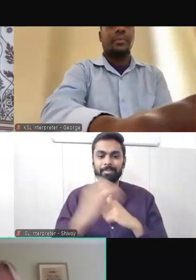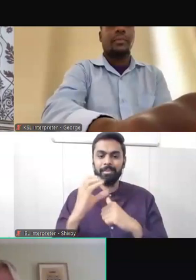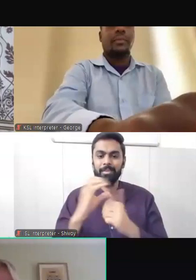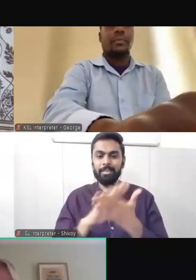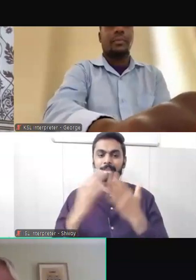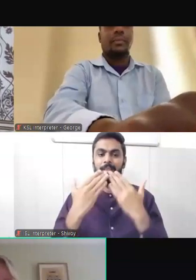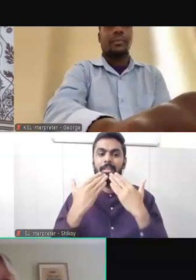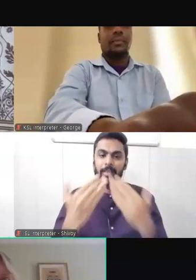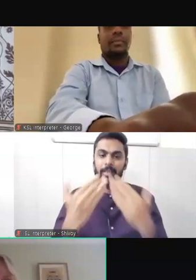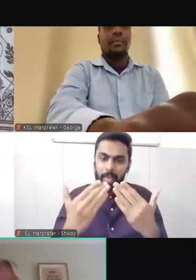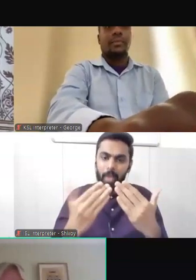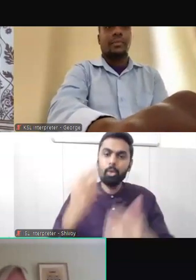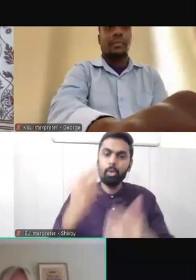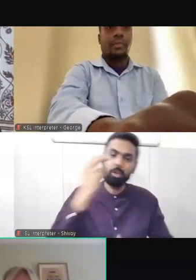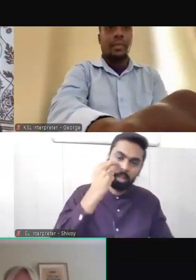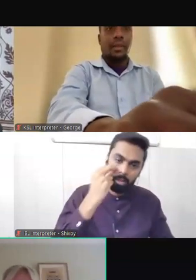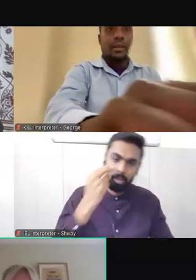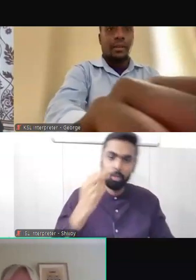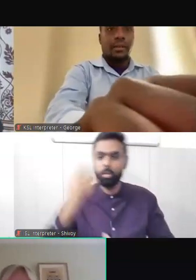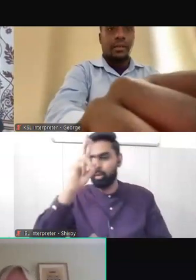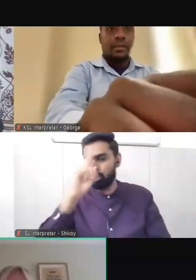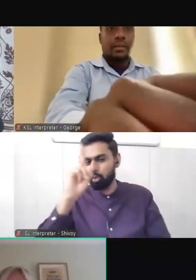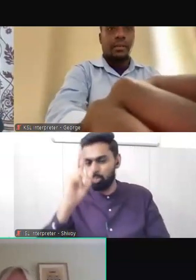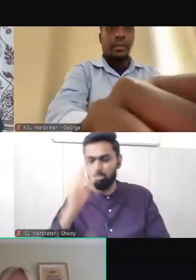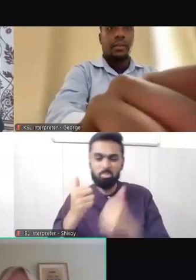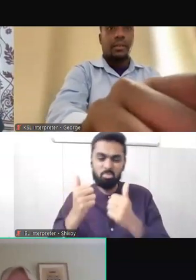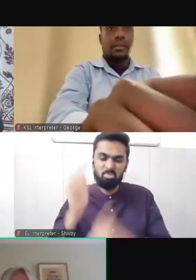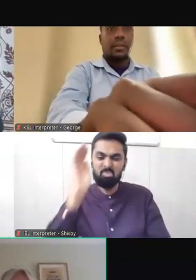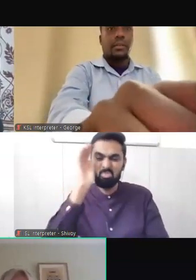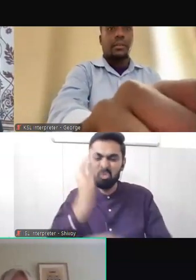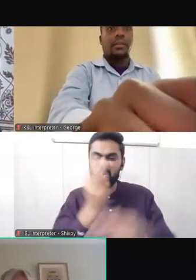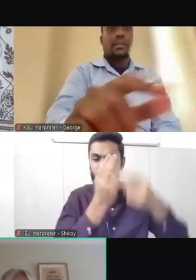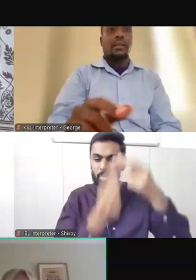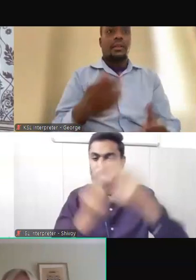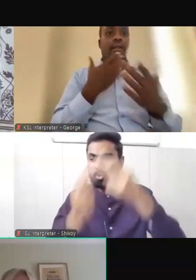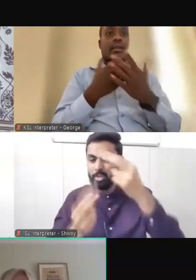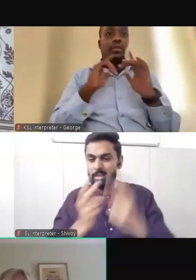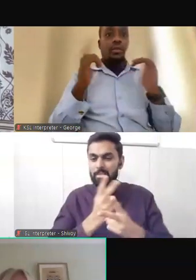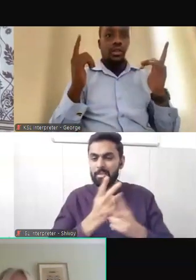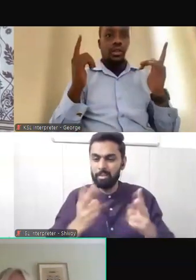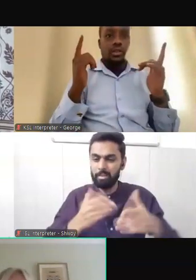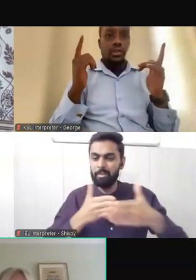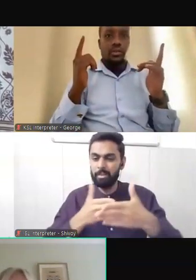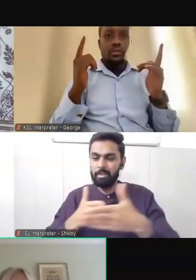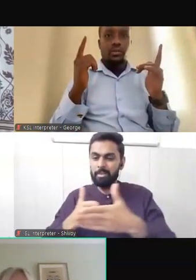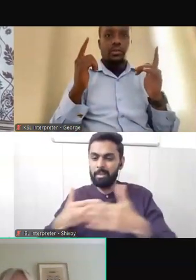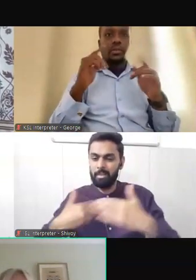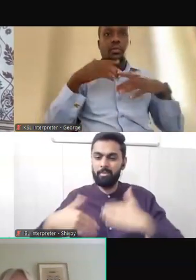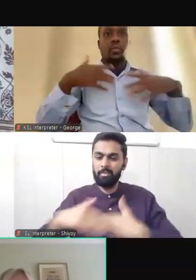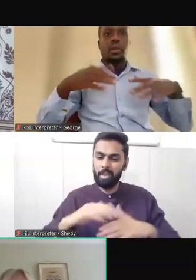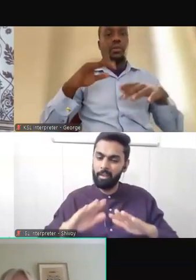Rose and Kanika. I think that was wonderful, just hearing about some of the barriers which we face, and